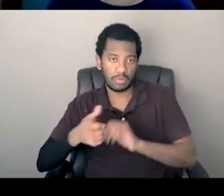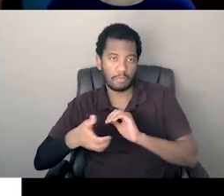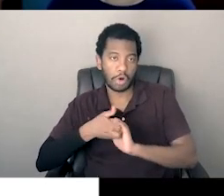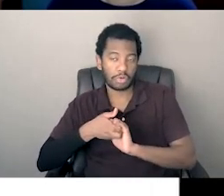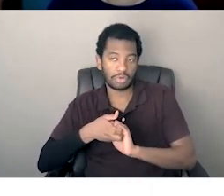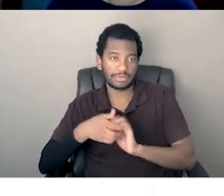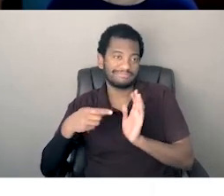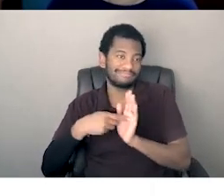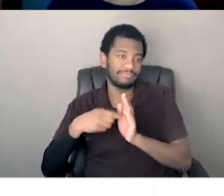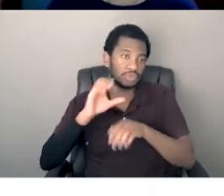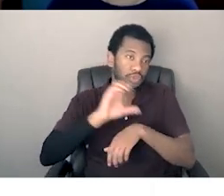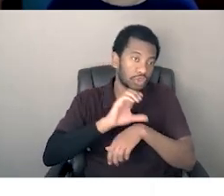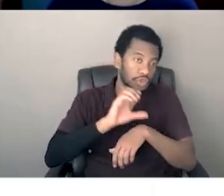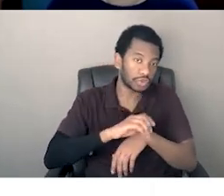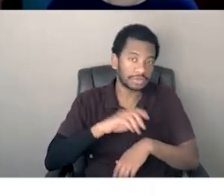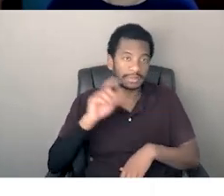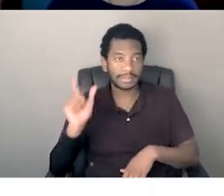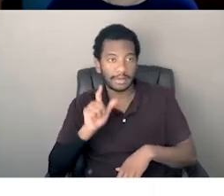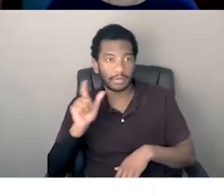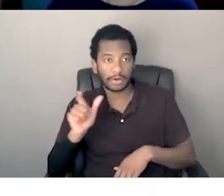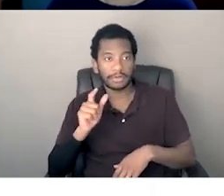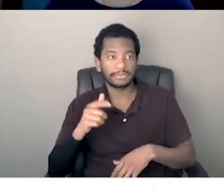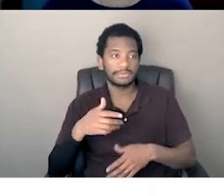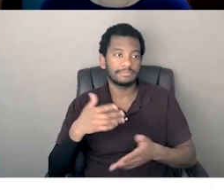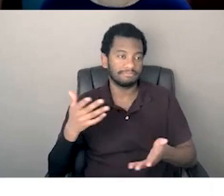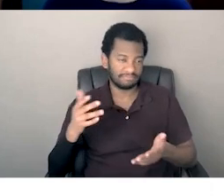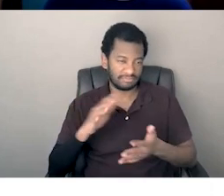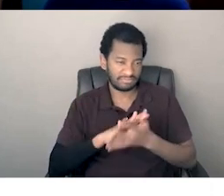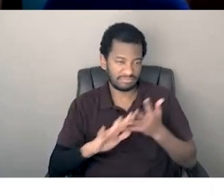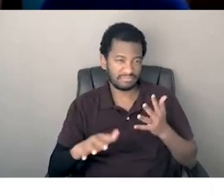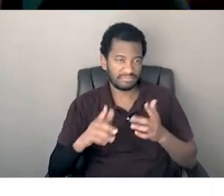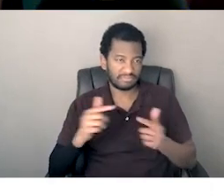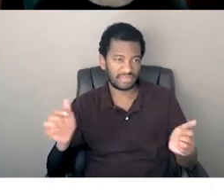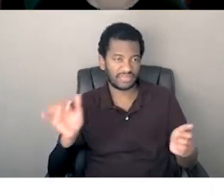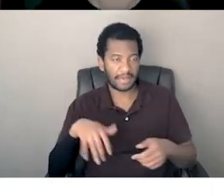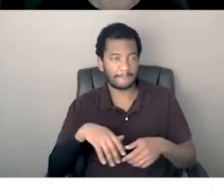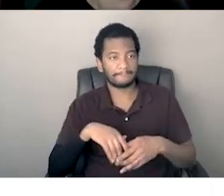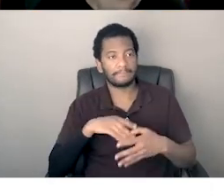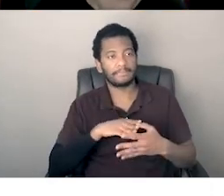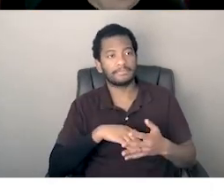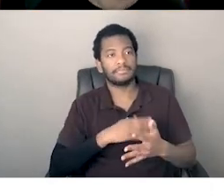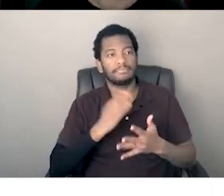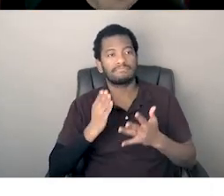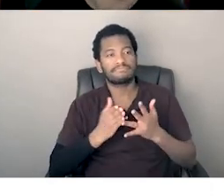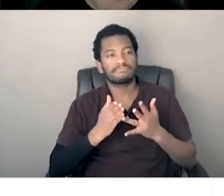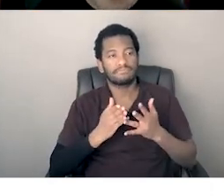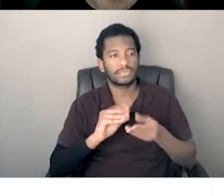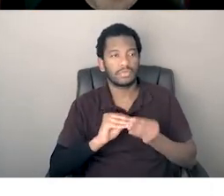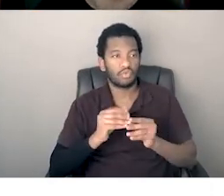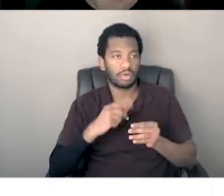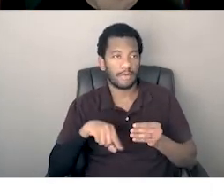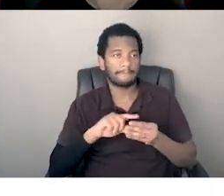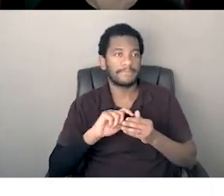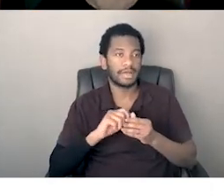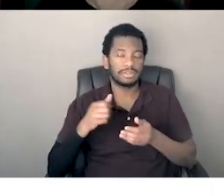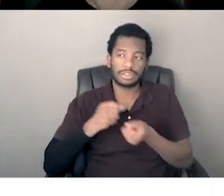that. Principle 4 is about supporting people and getting what they need and want, not just helping them manage what they don't